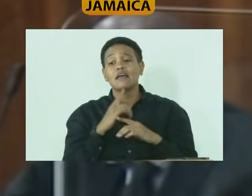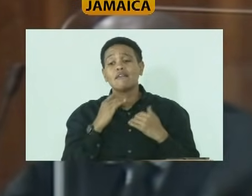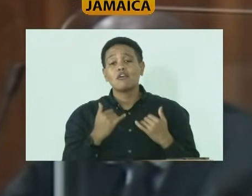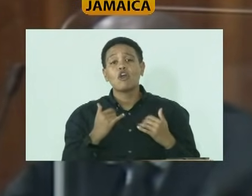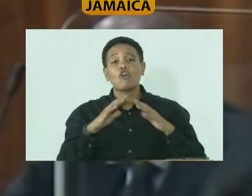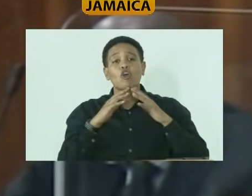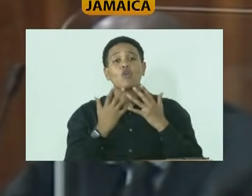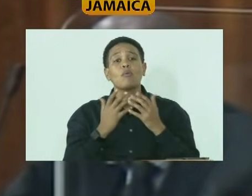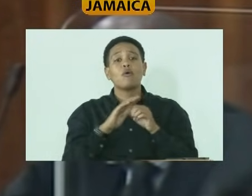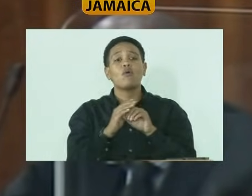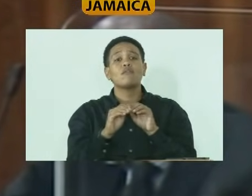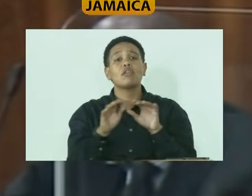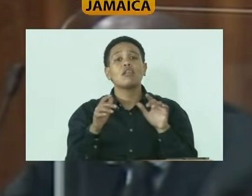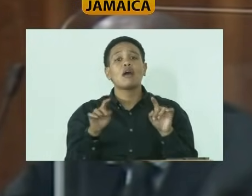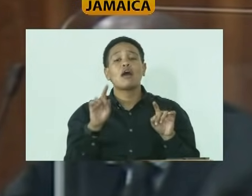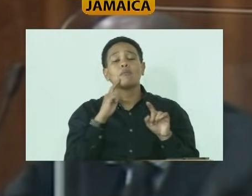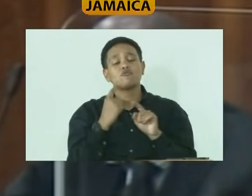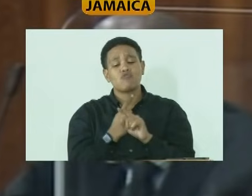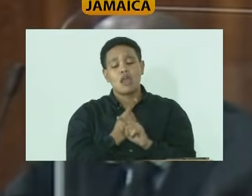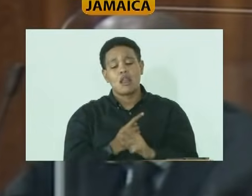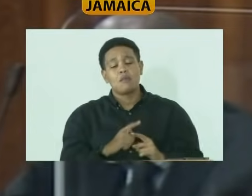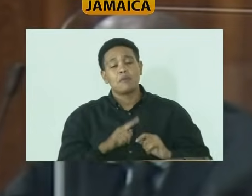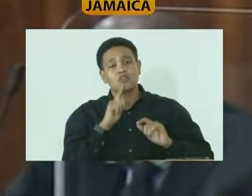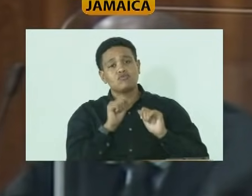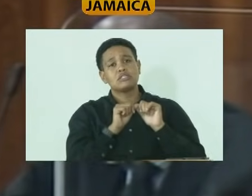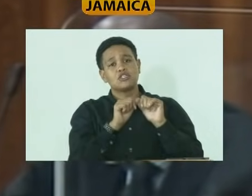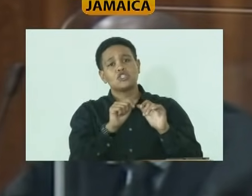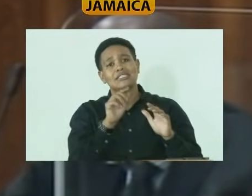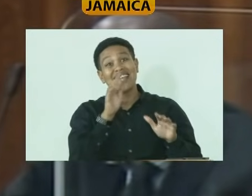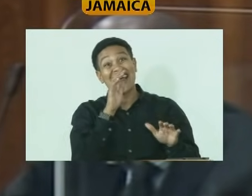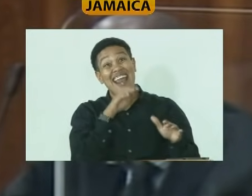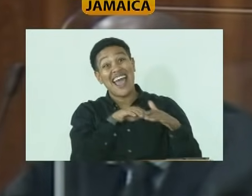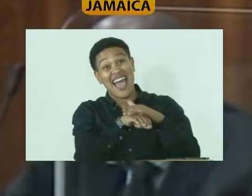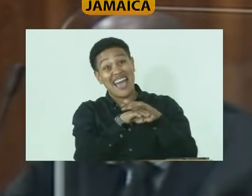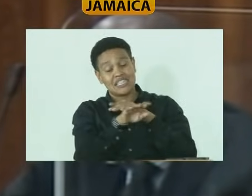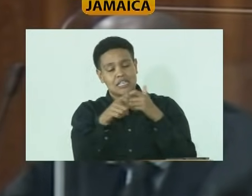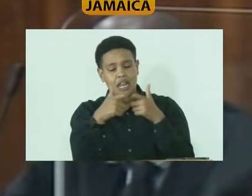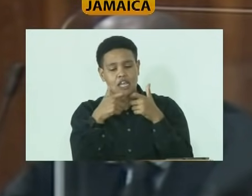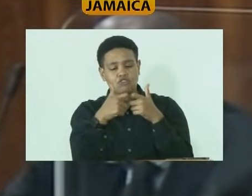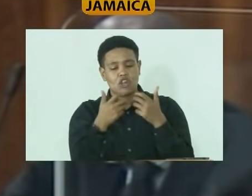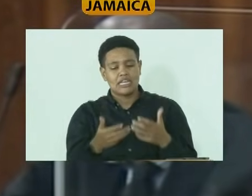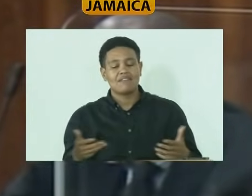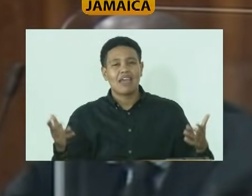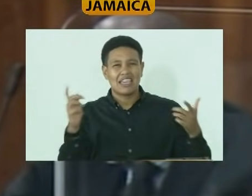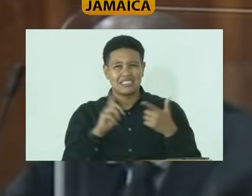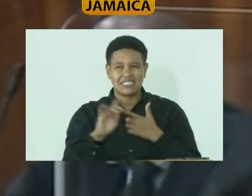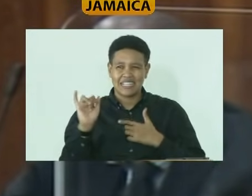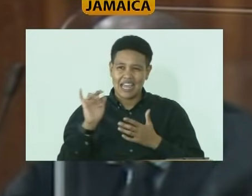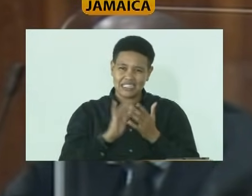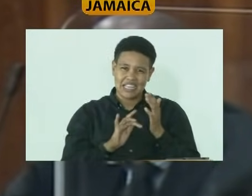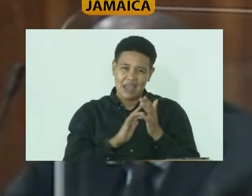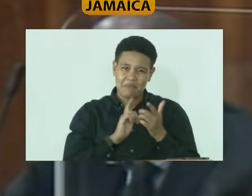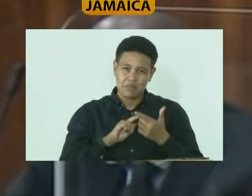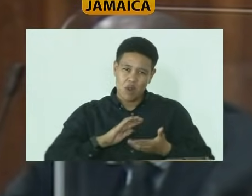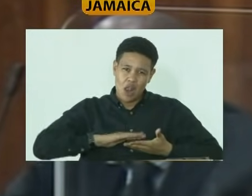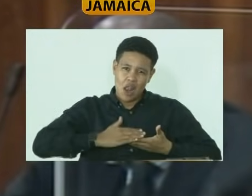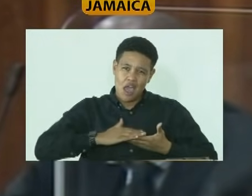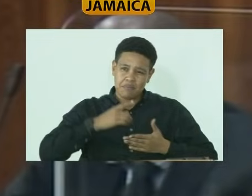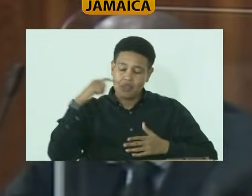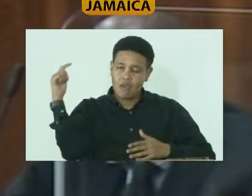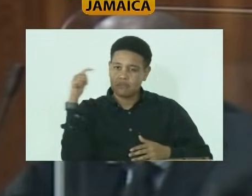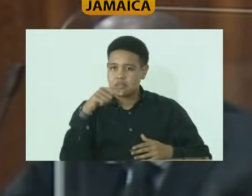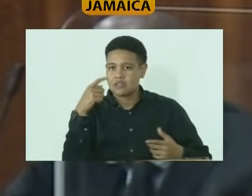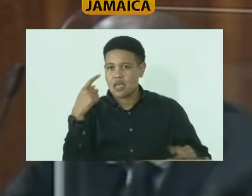global pandemic, regular and sustained access to electronic devices such as tablets and laptops